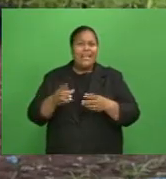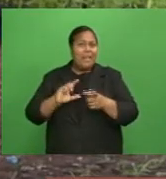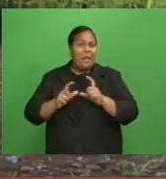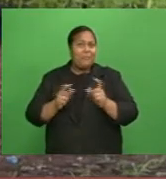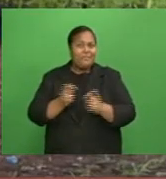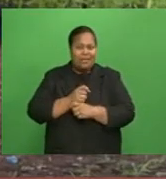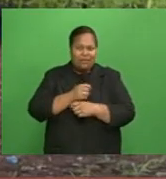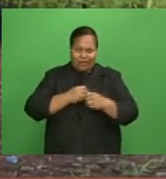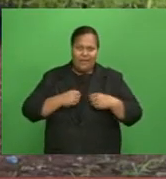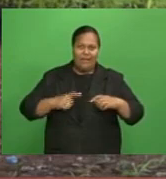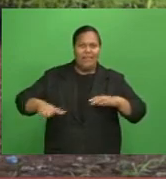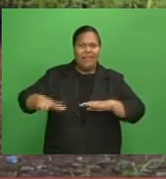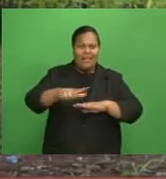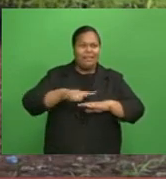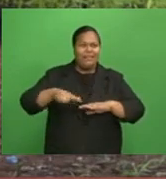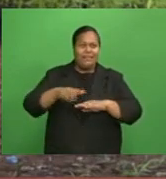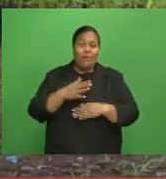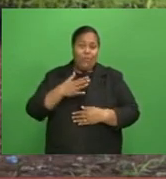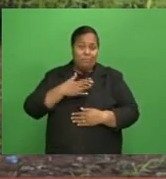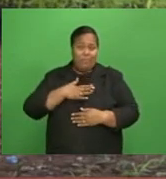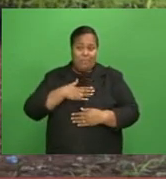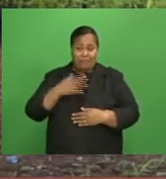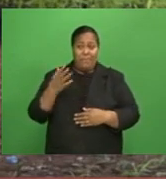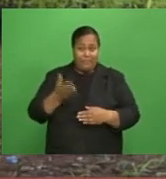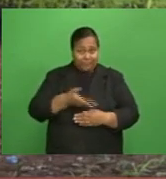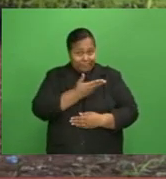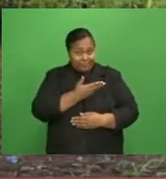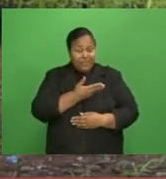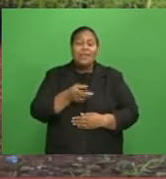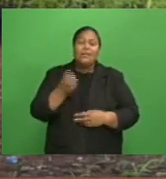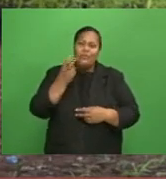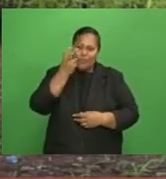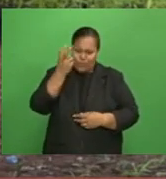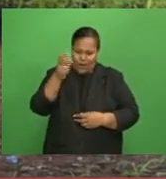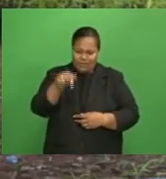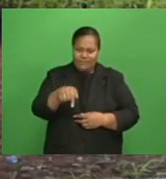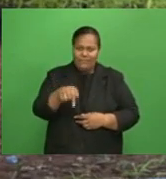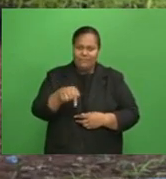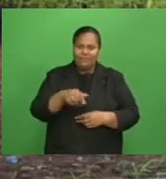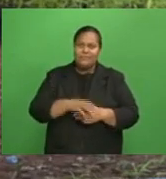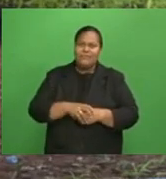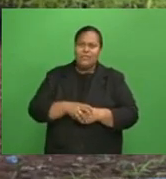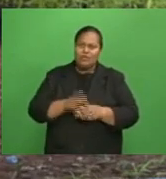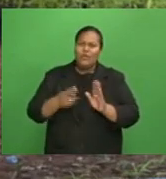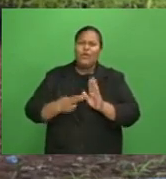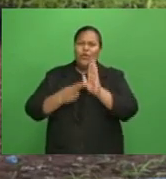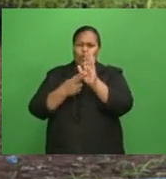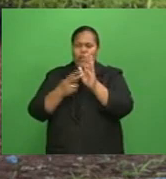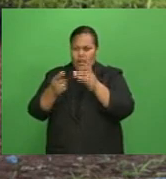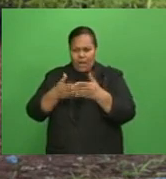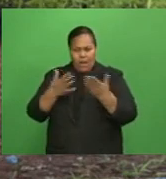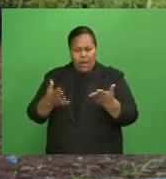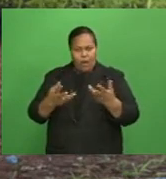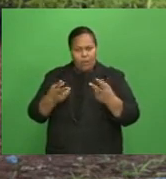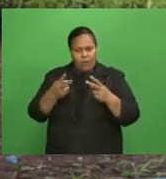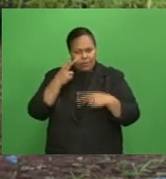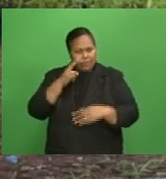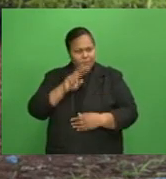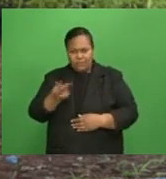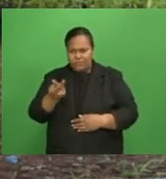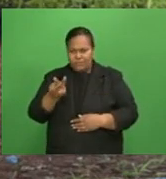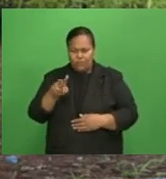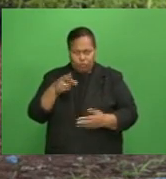must say my tour of the Northern Division is an eye-opener, as the reality of the drastic impact of climate